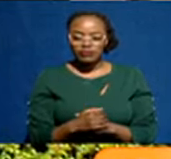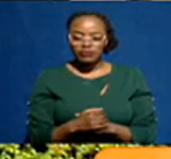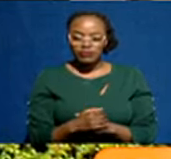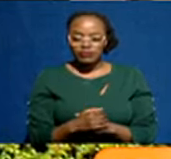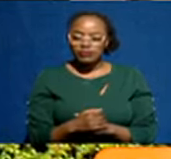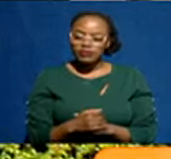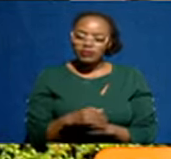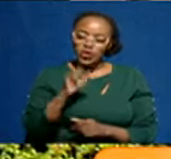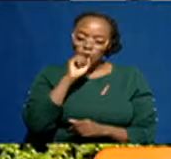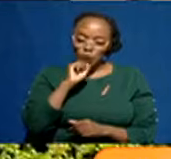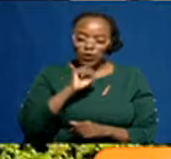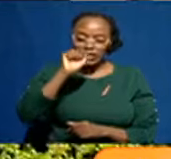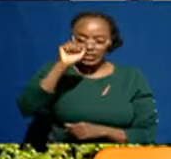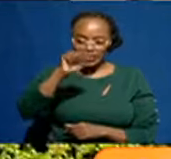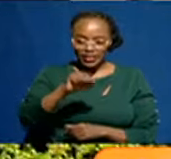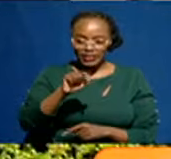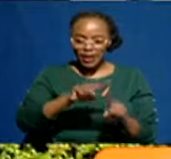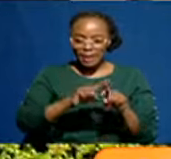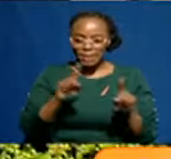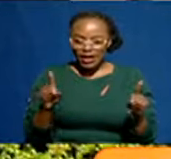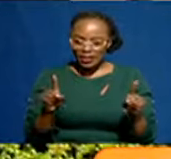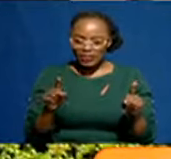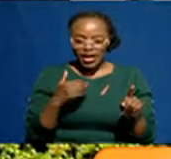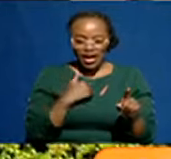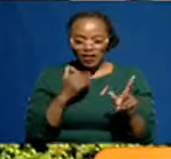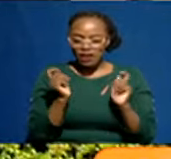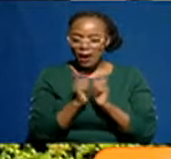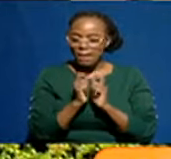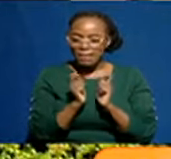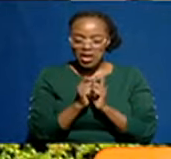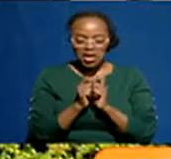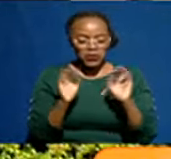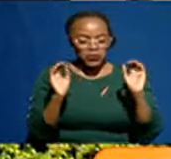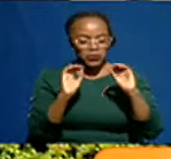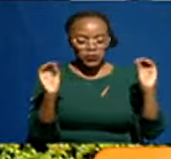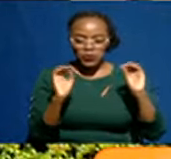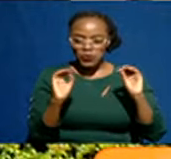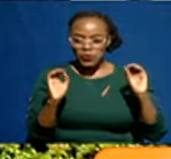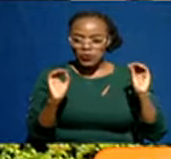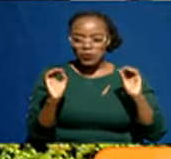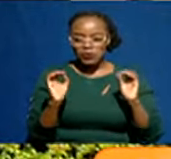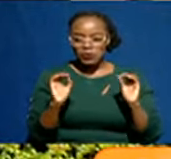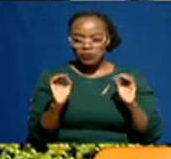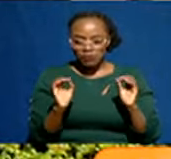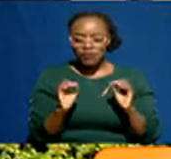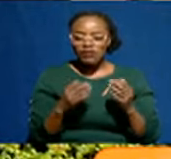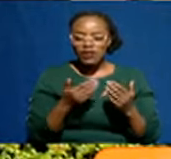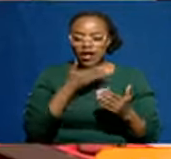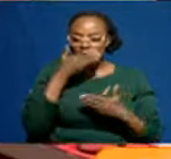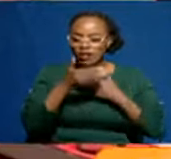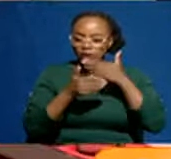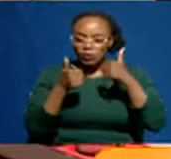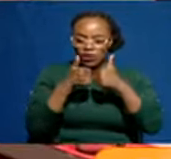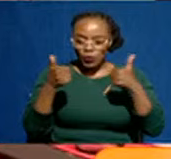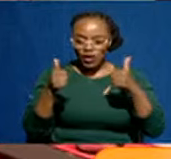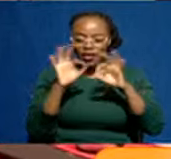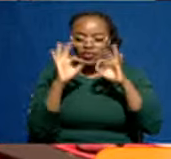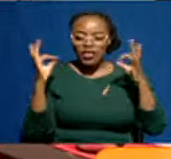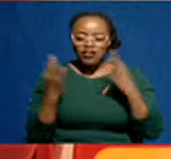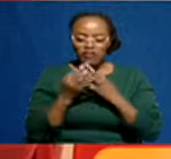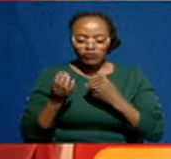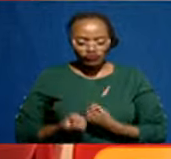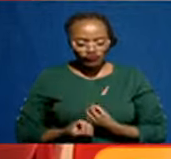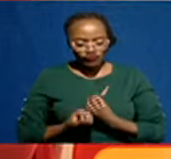Although she is old, she is not in any pain, and she is responding. The family